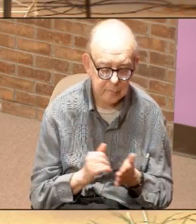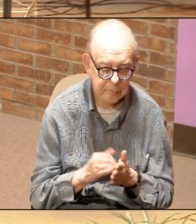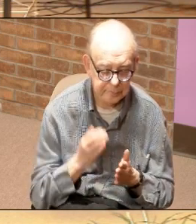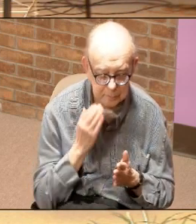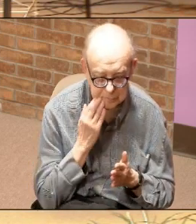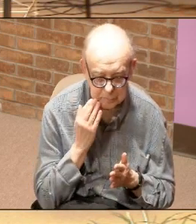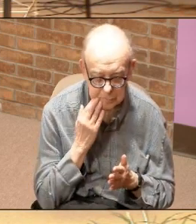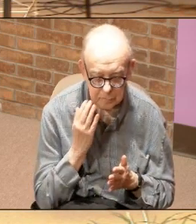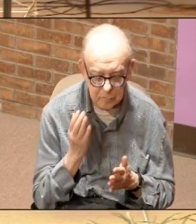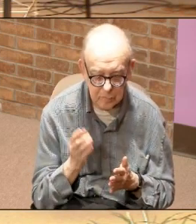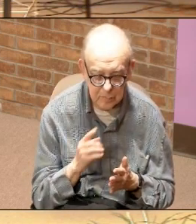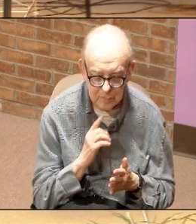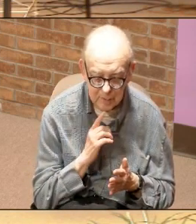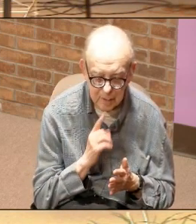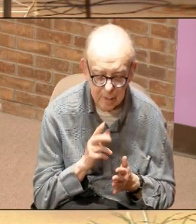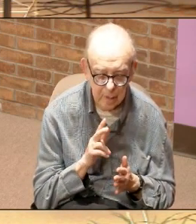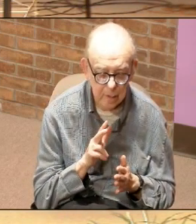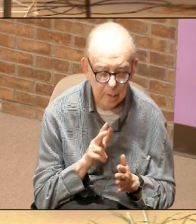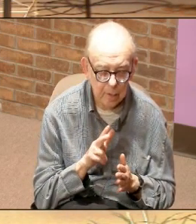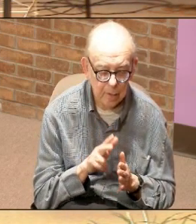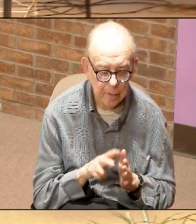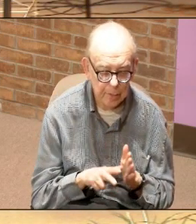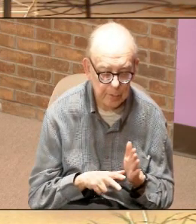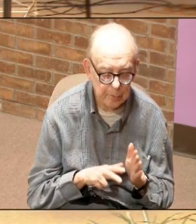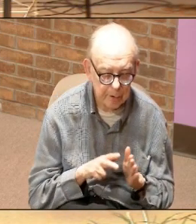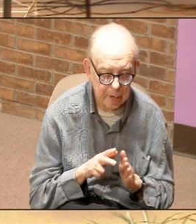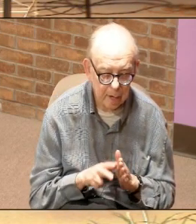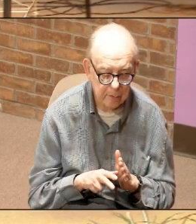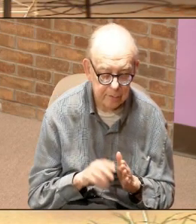know, it's 3 hours later.